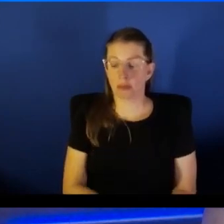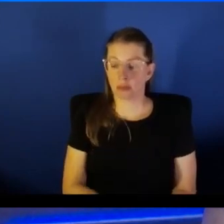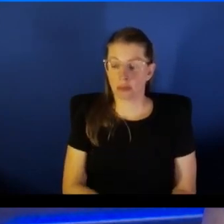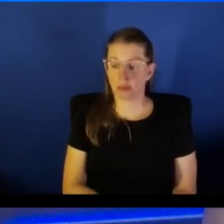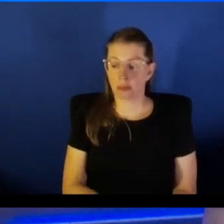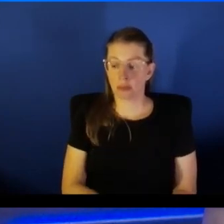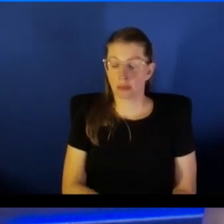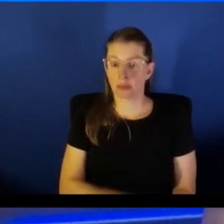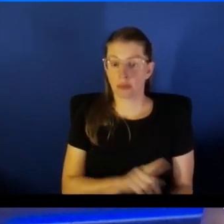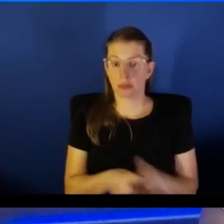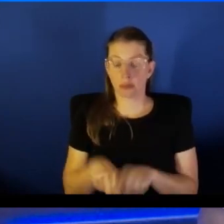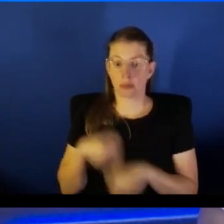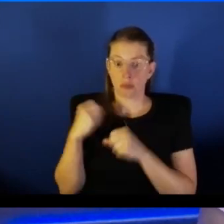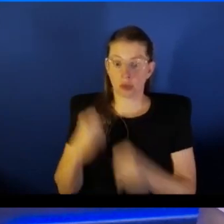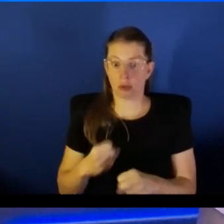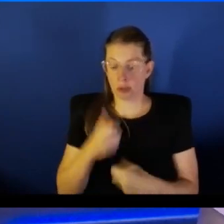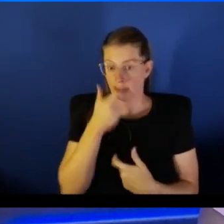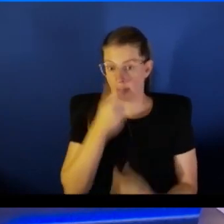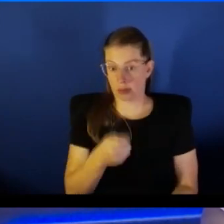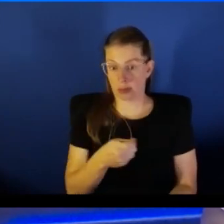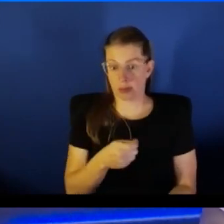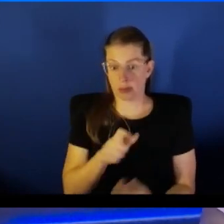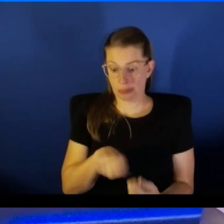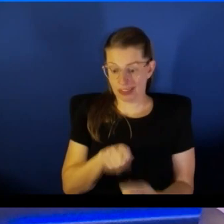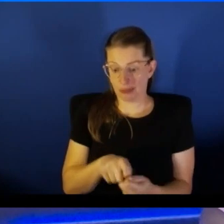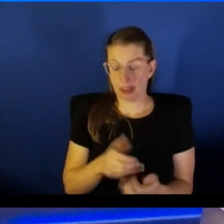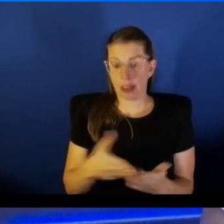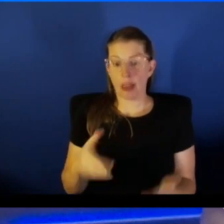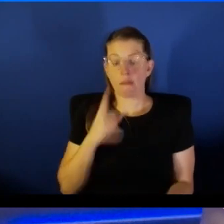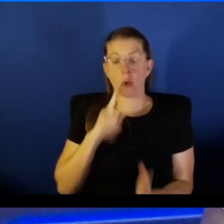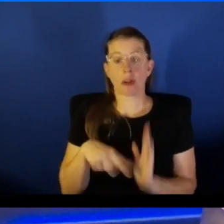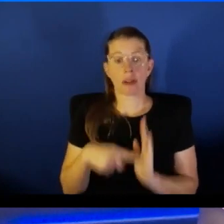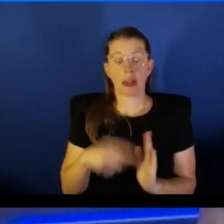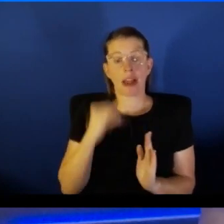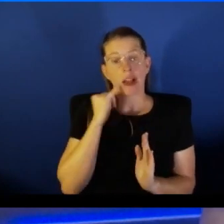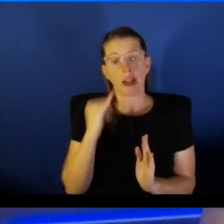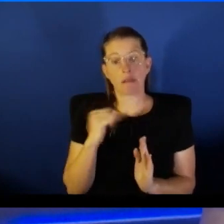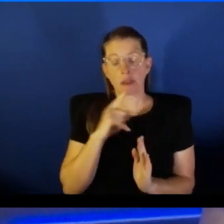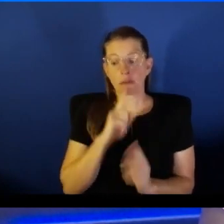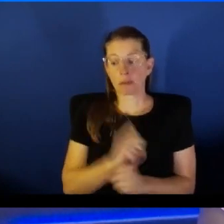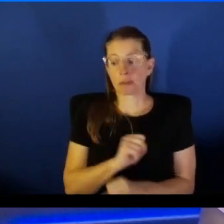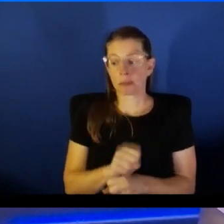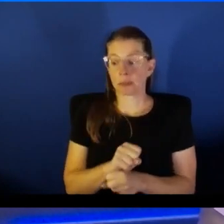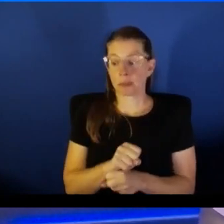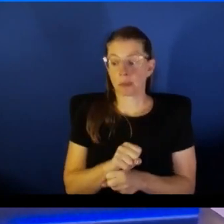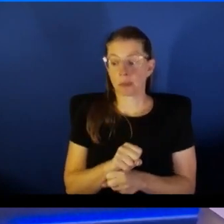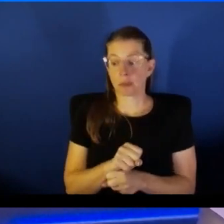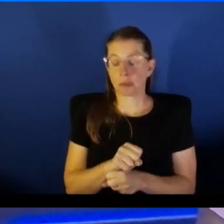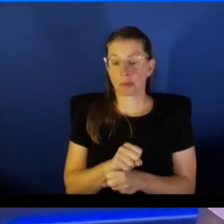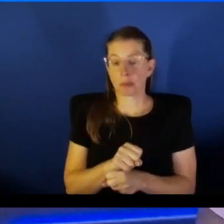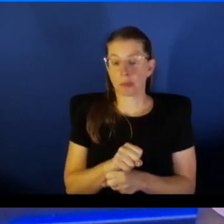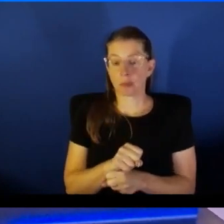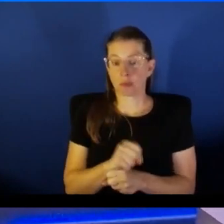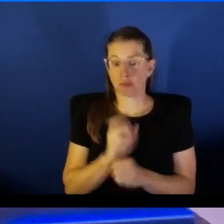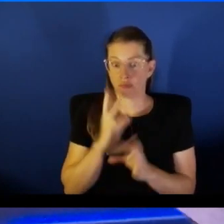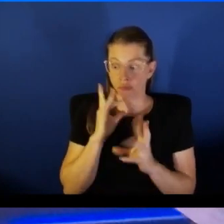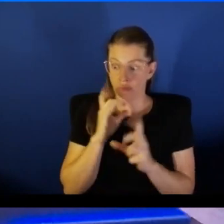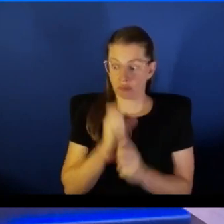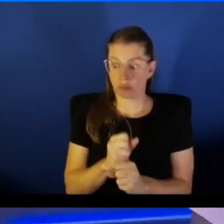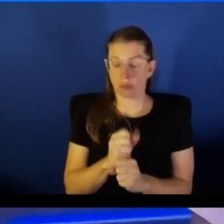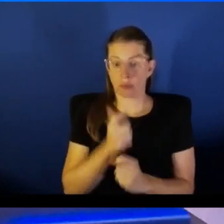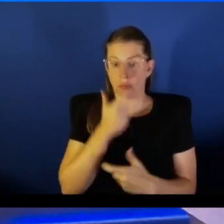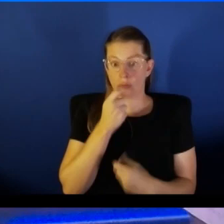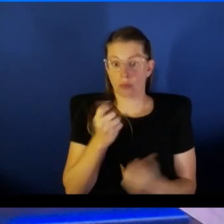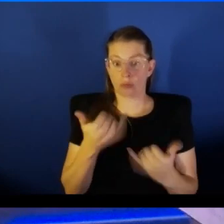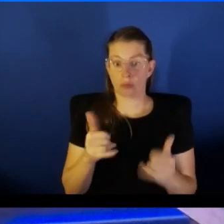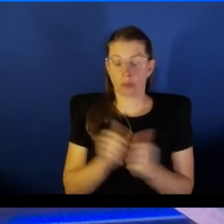strong interest in certain things. For example, if they are really having strong interest in playing with